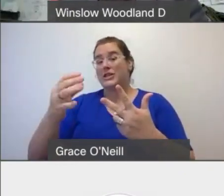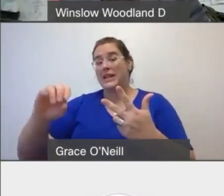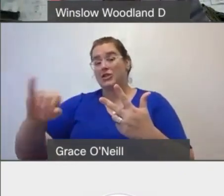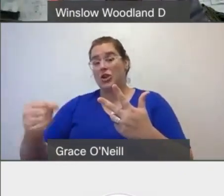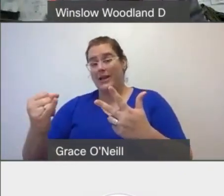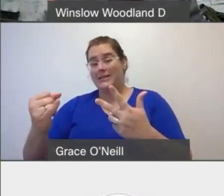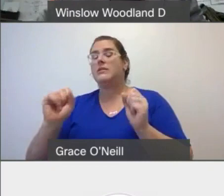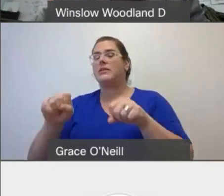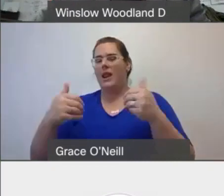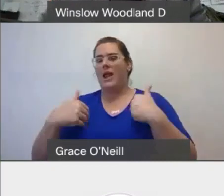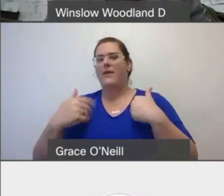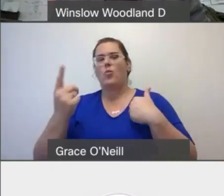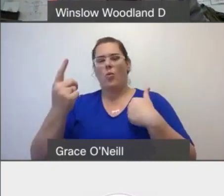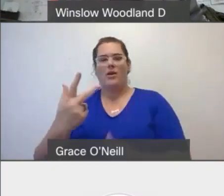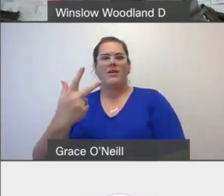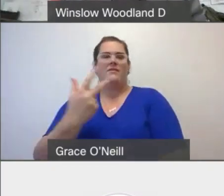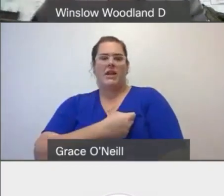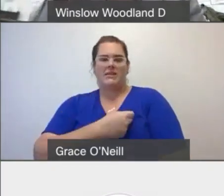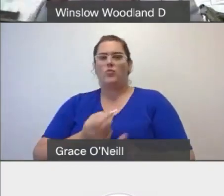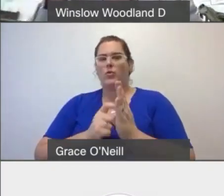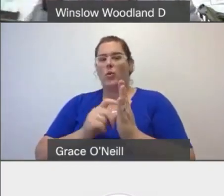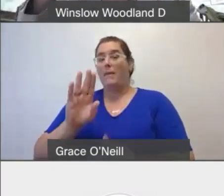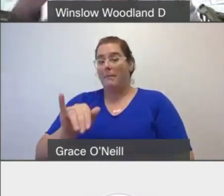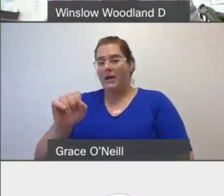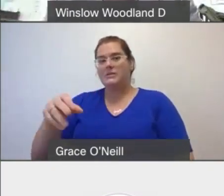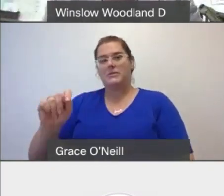the one vaccine that is required by the 30th.